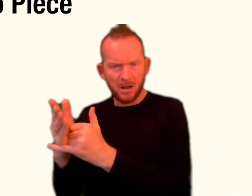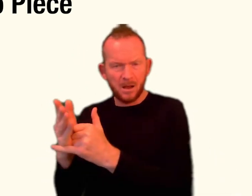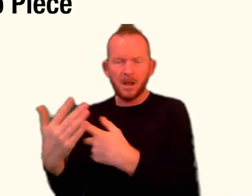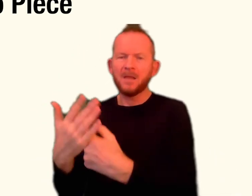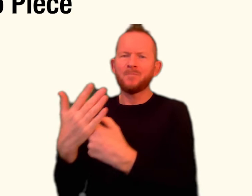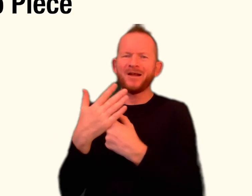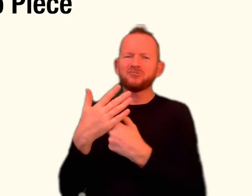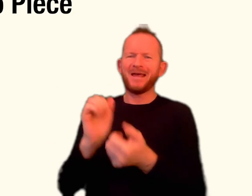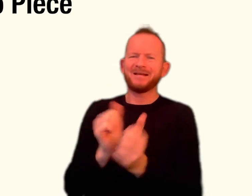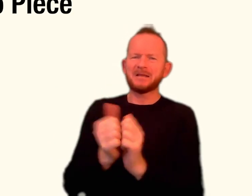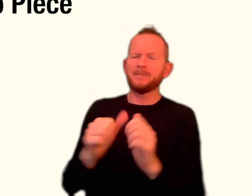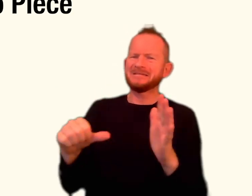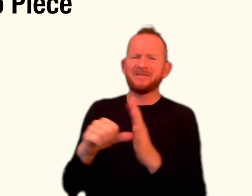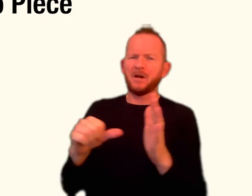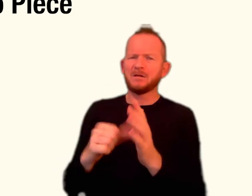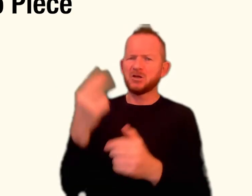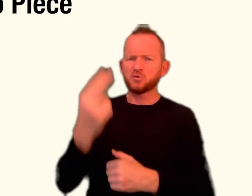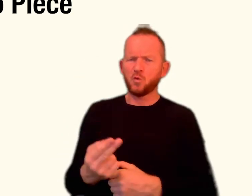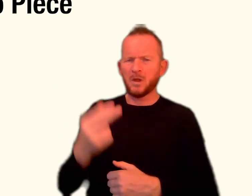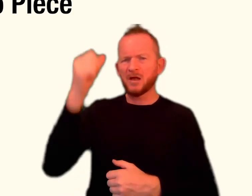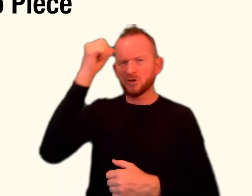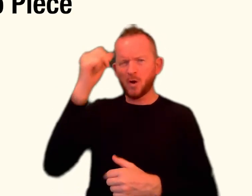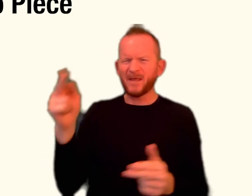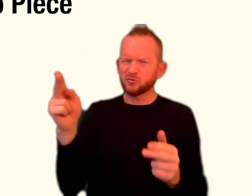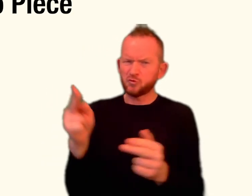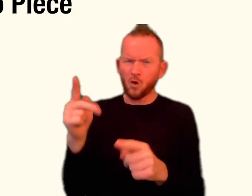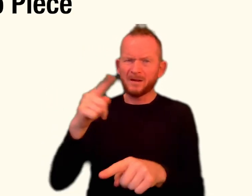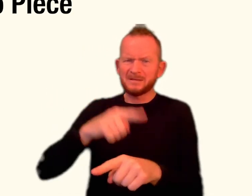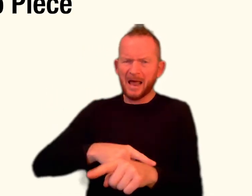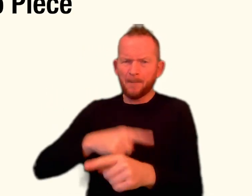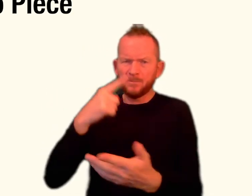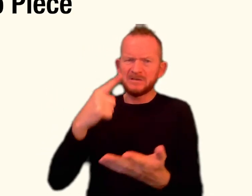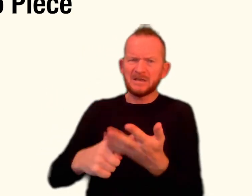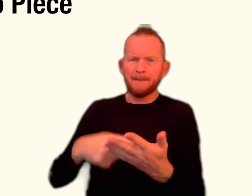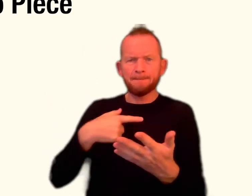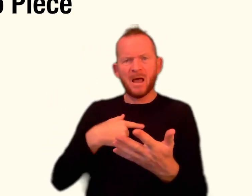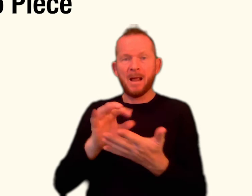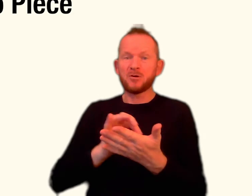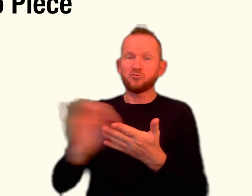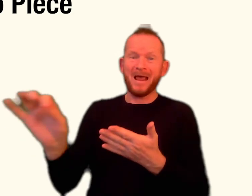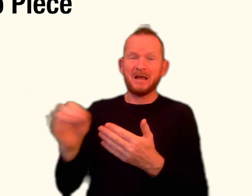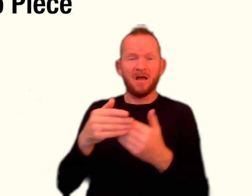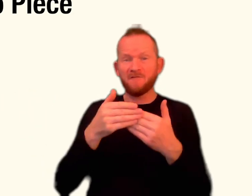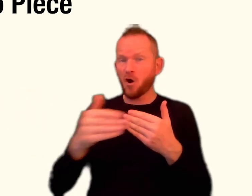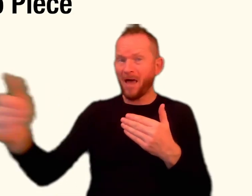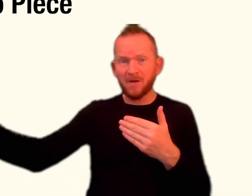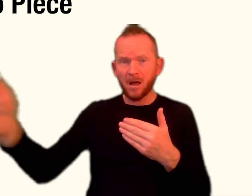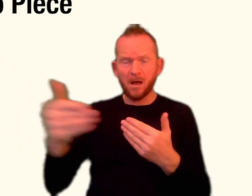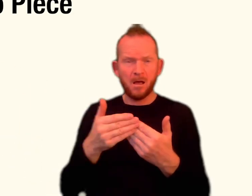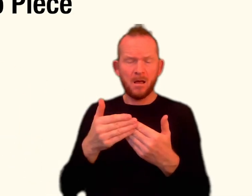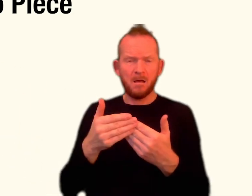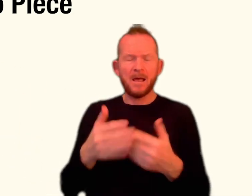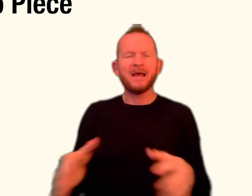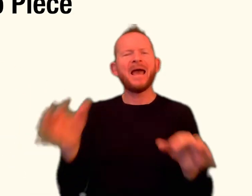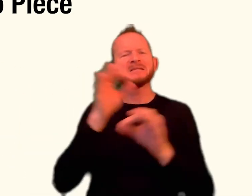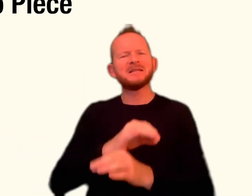of exams quite difficult at school, knowing that that short amount of time would determine your grade forever. Instead, I think there should be